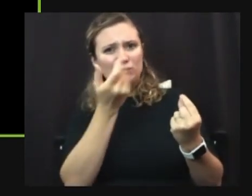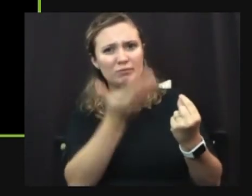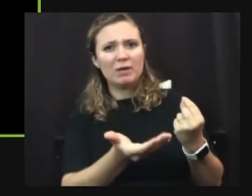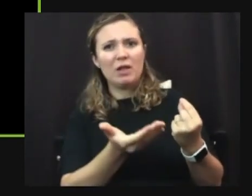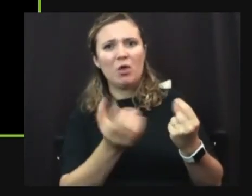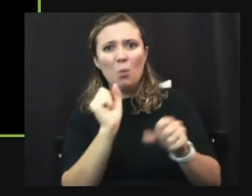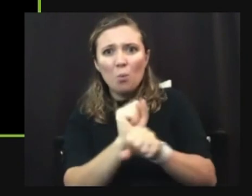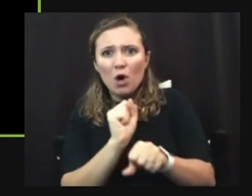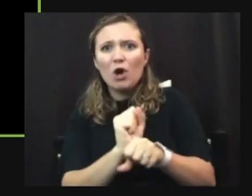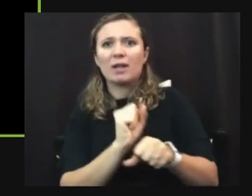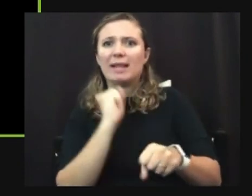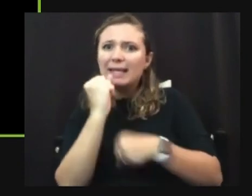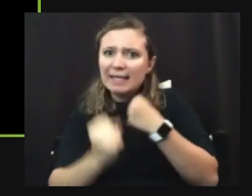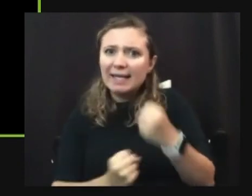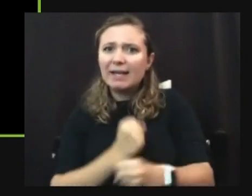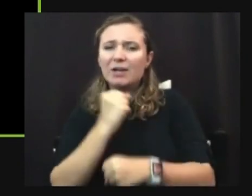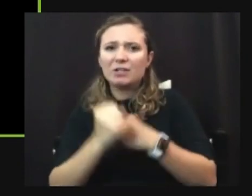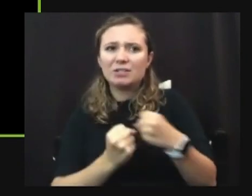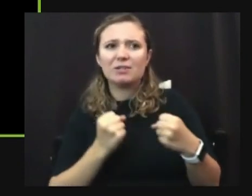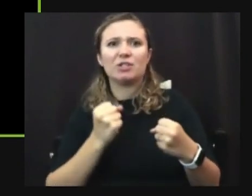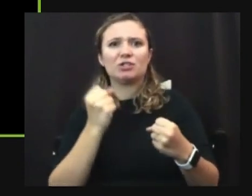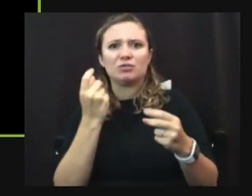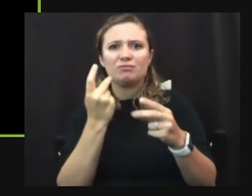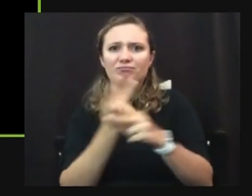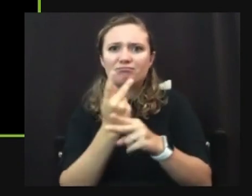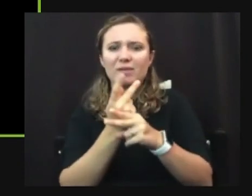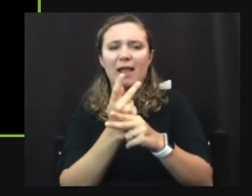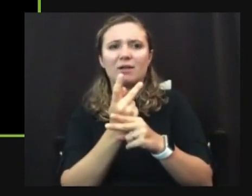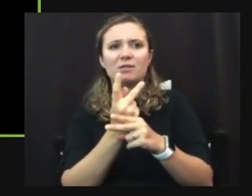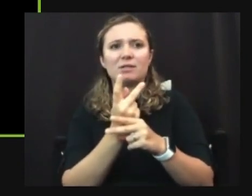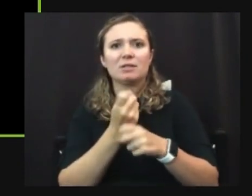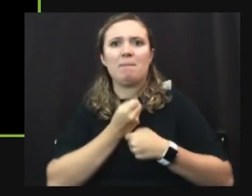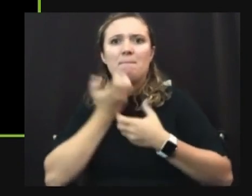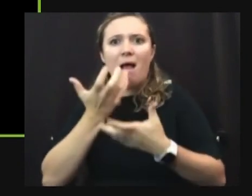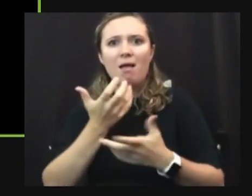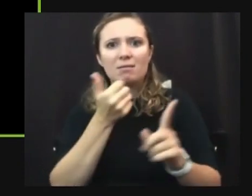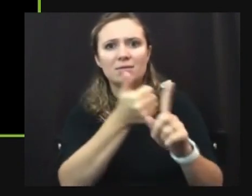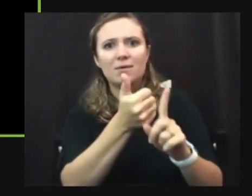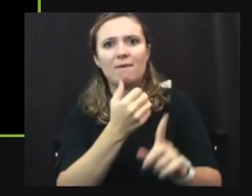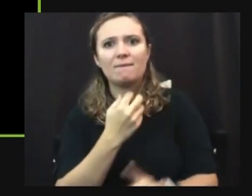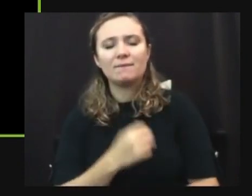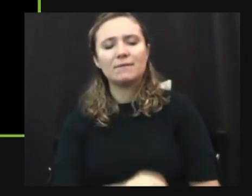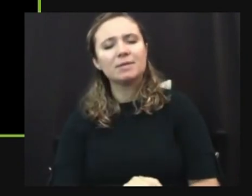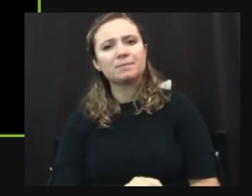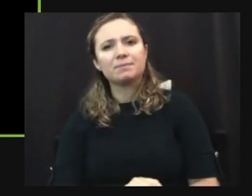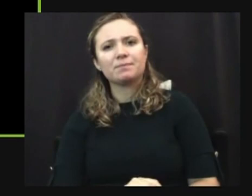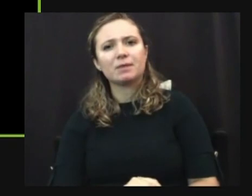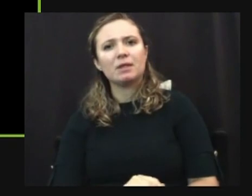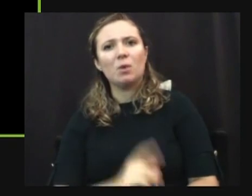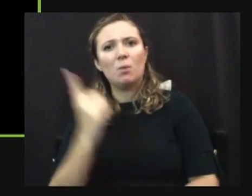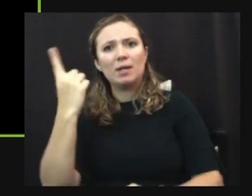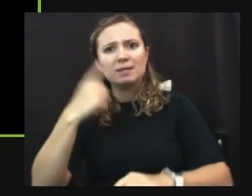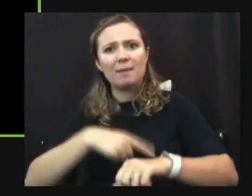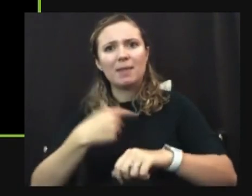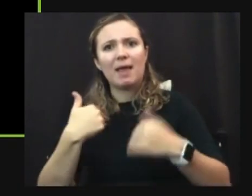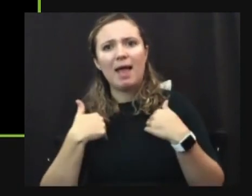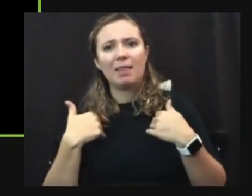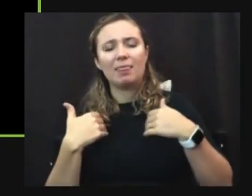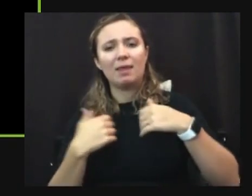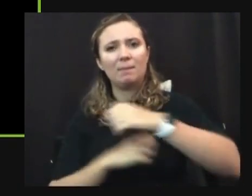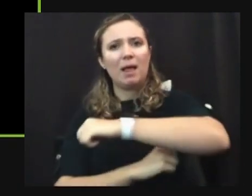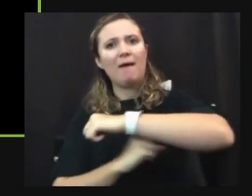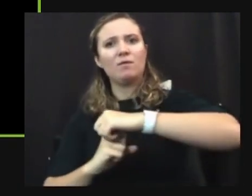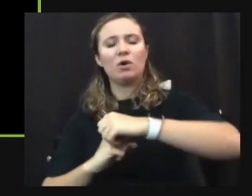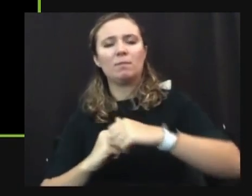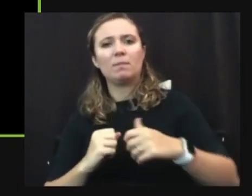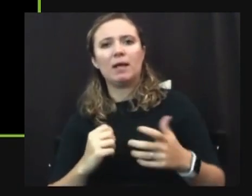the years it took them to find their voice. And the one day they had a platform to speak to thousands of people and say, look, I'm here, I'm in here,